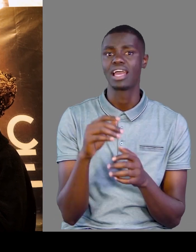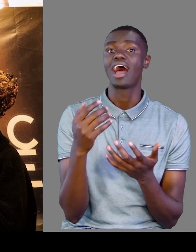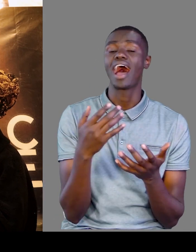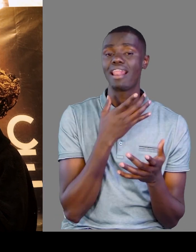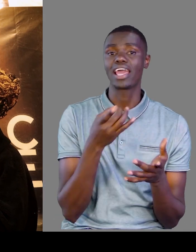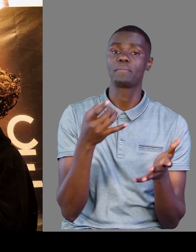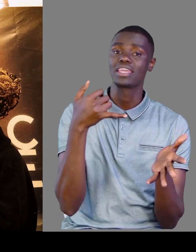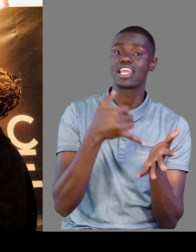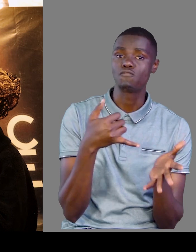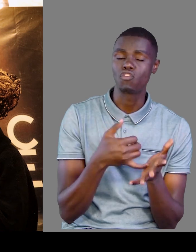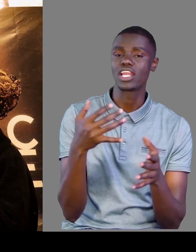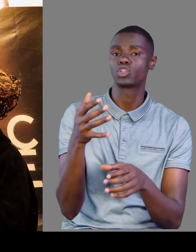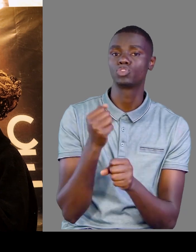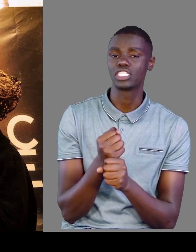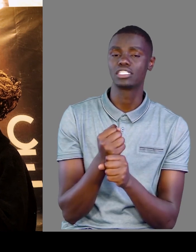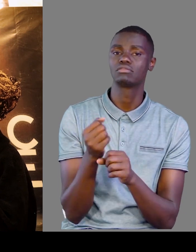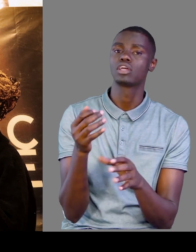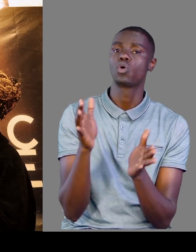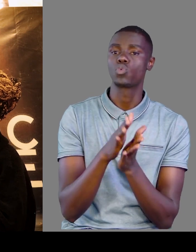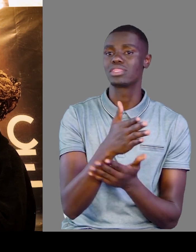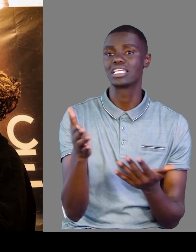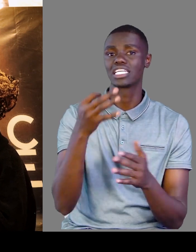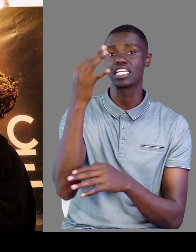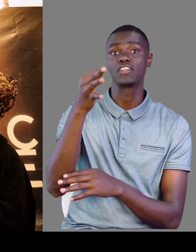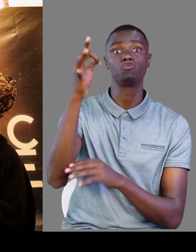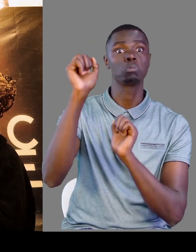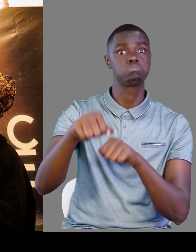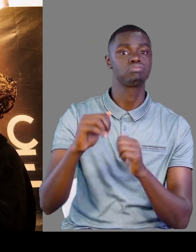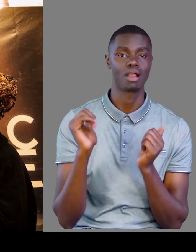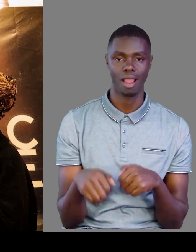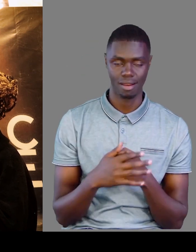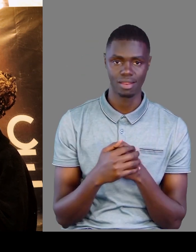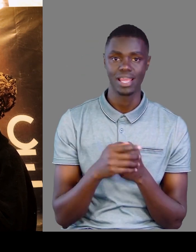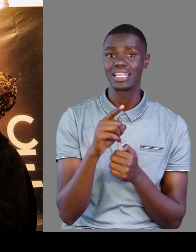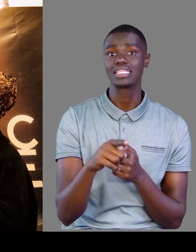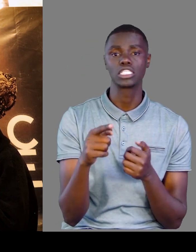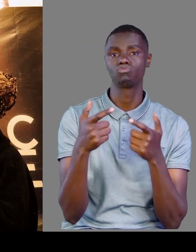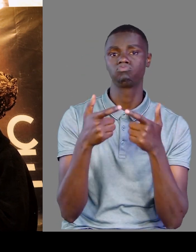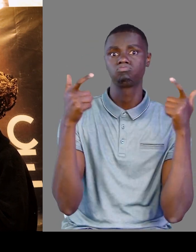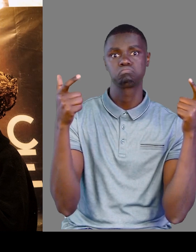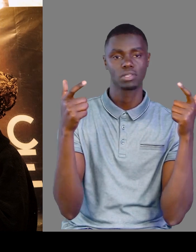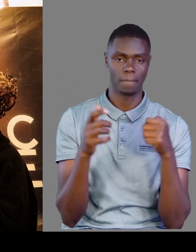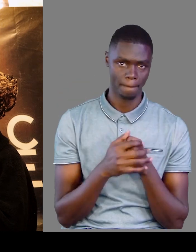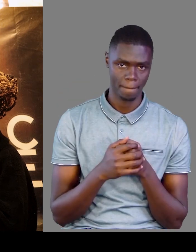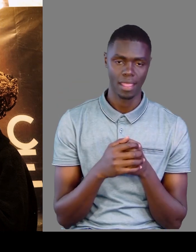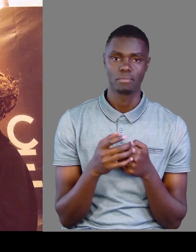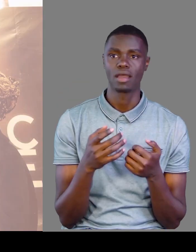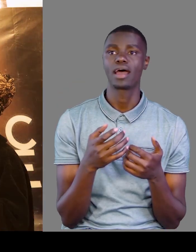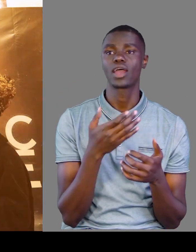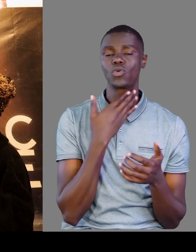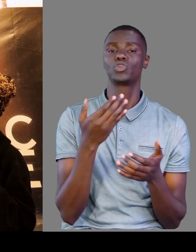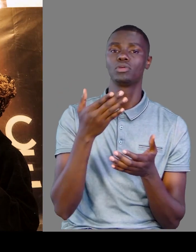and associated with things that in the future have great potential. So I think this is great, and I'd like to be part of